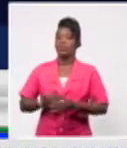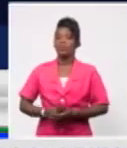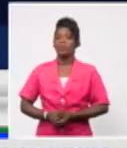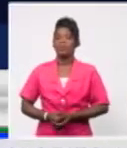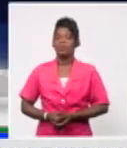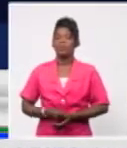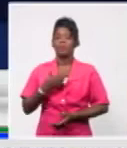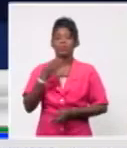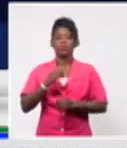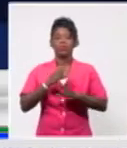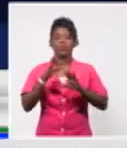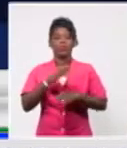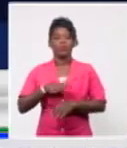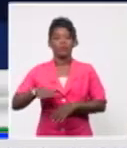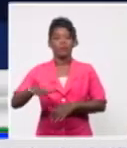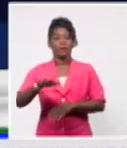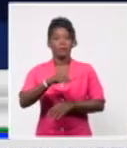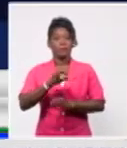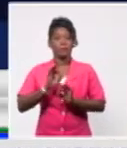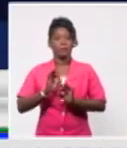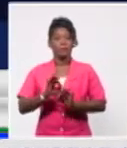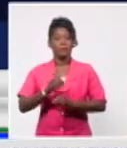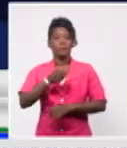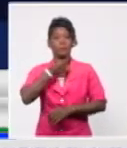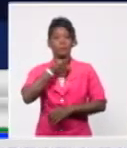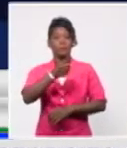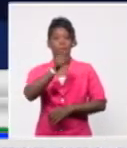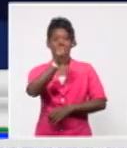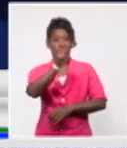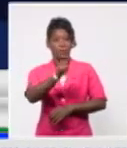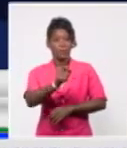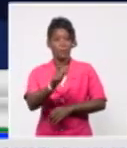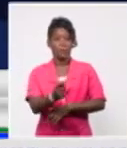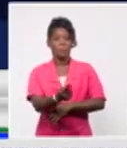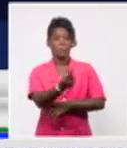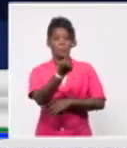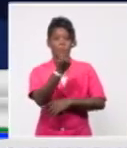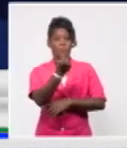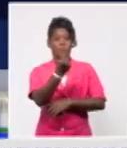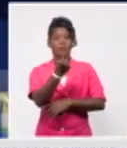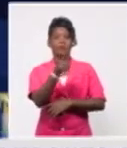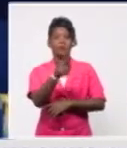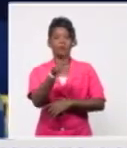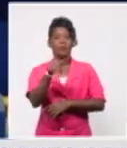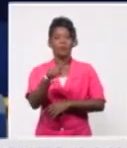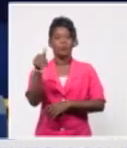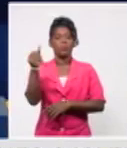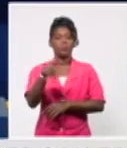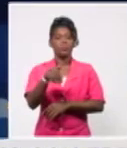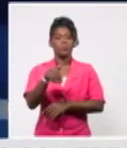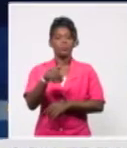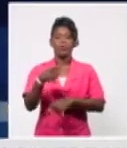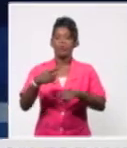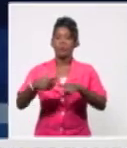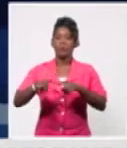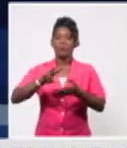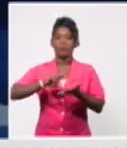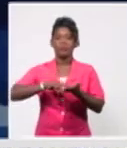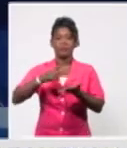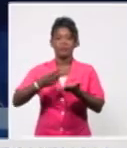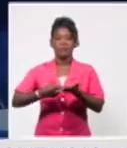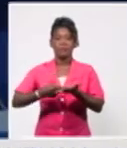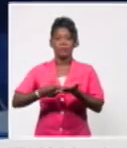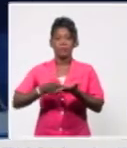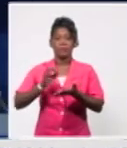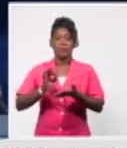Good morning to everyone, to Pepe Mejia, who joins us for the first time today, to our sign